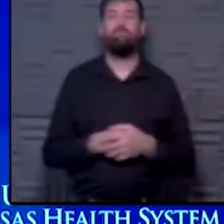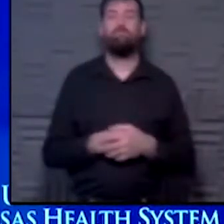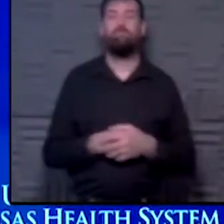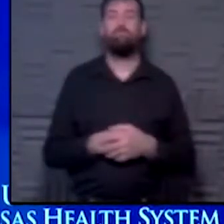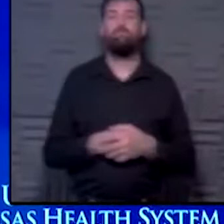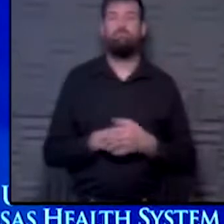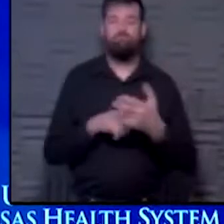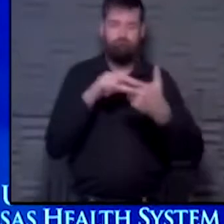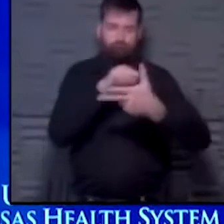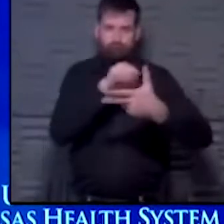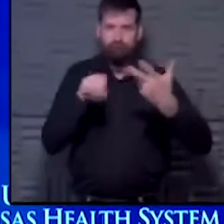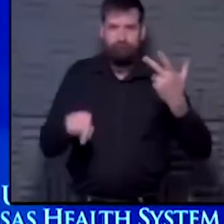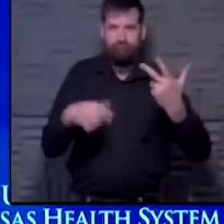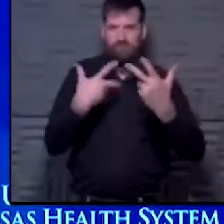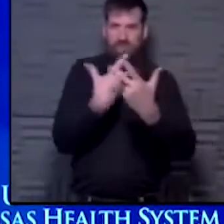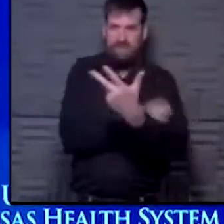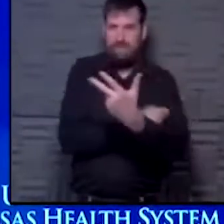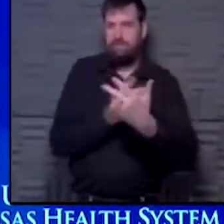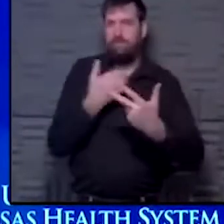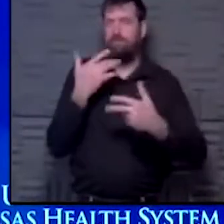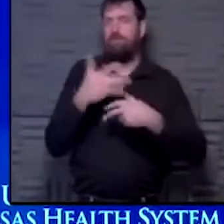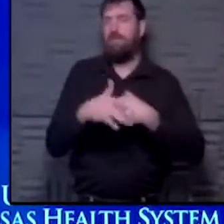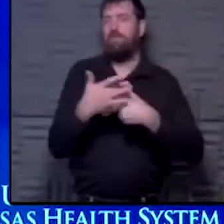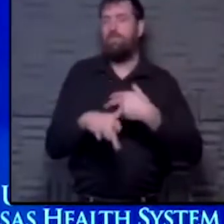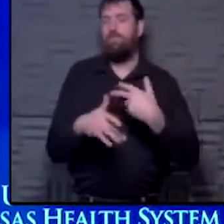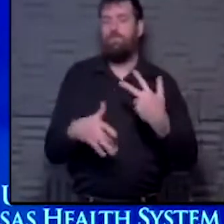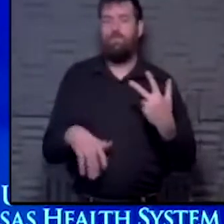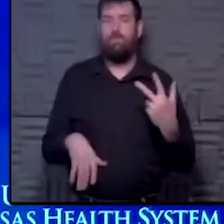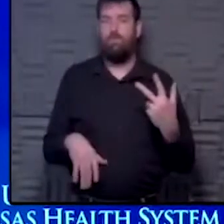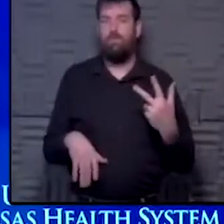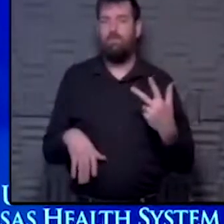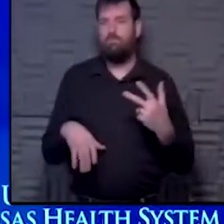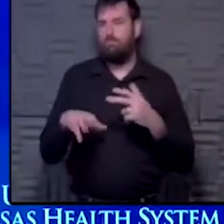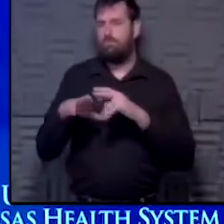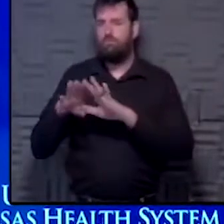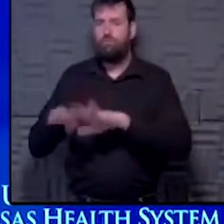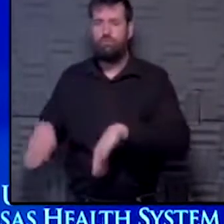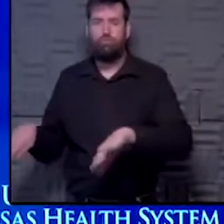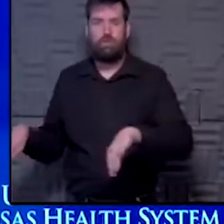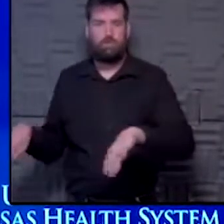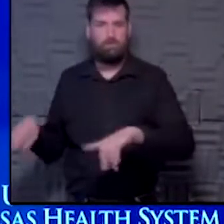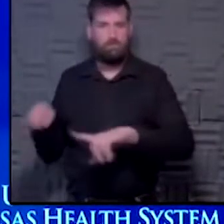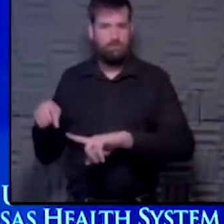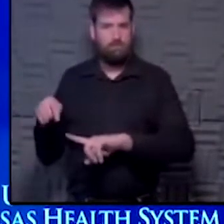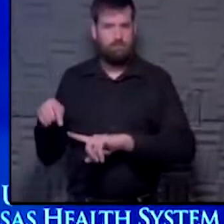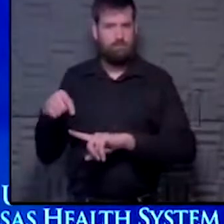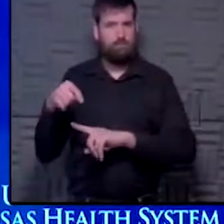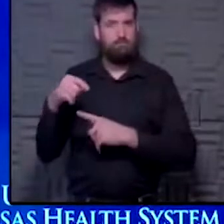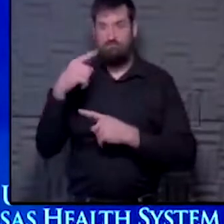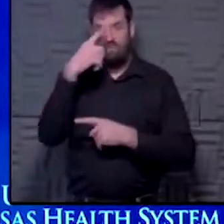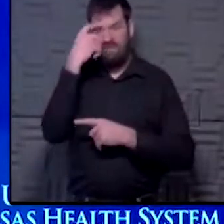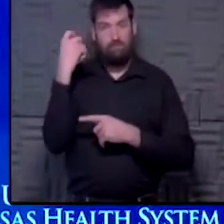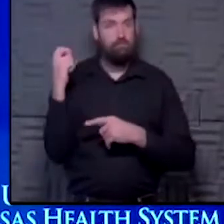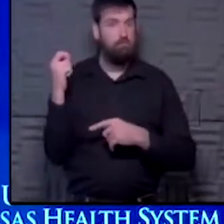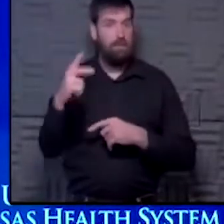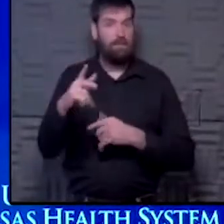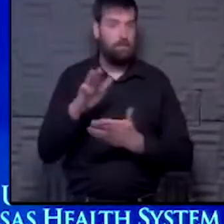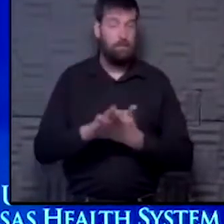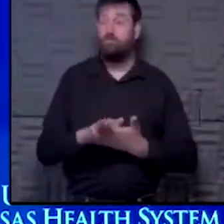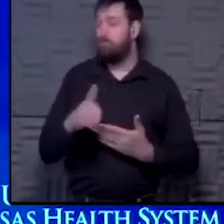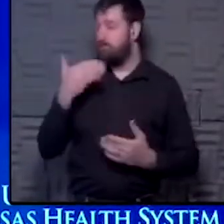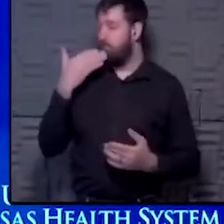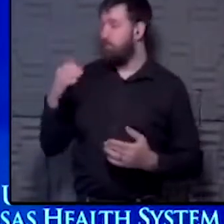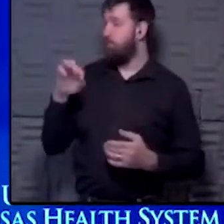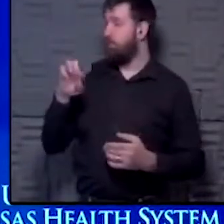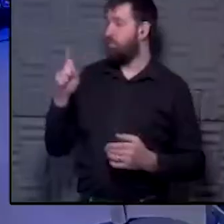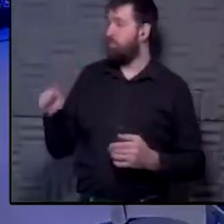with 3 vaccines now available, where do things stand on vaccinating children, especially in light of going back to school? Yeah, great question. I